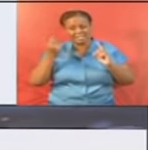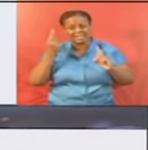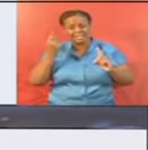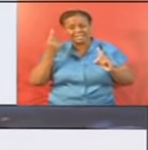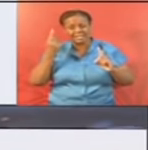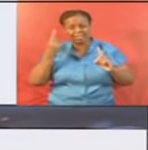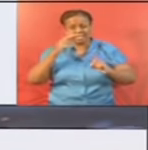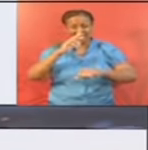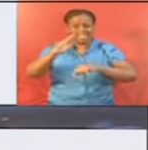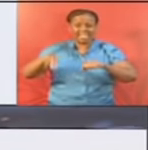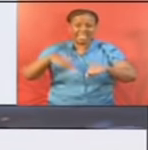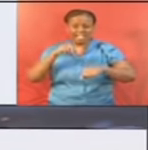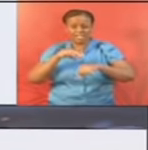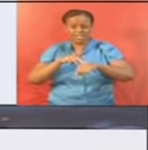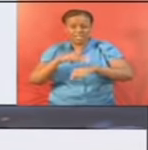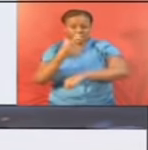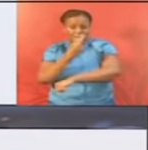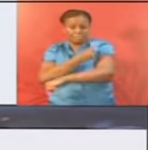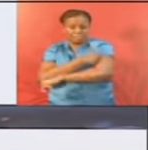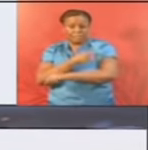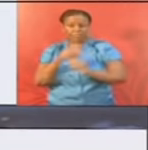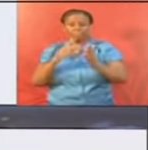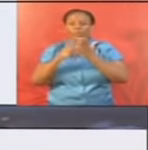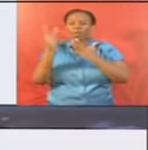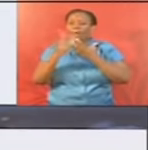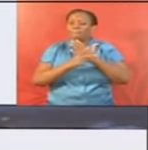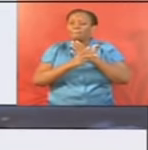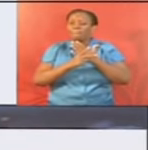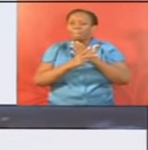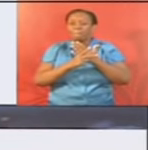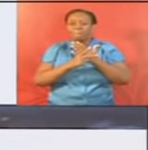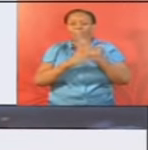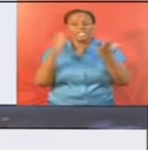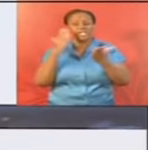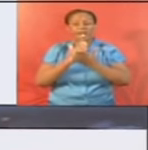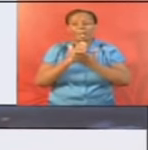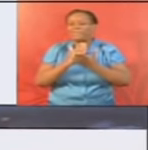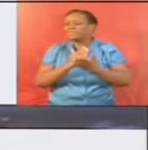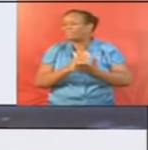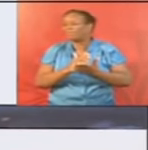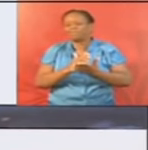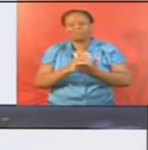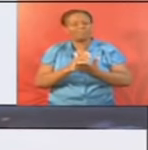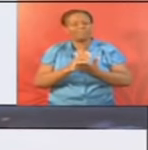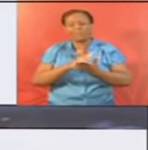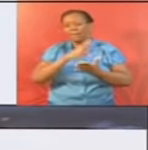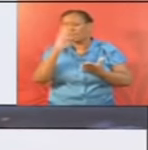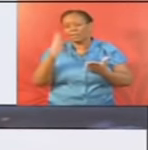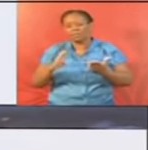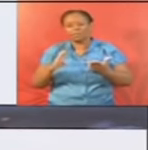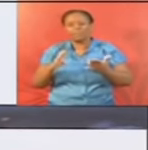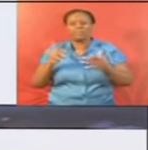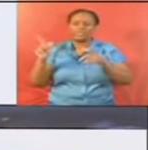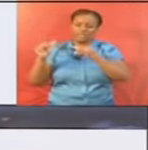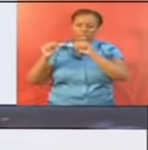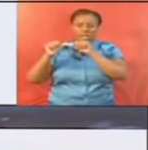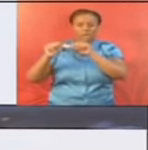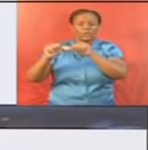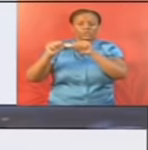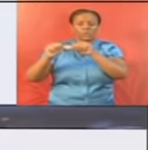was never suspended. It continues to provide protection from vaccine-preventable diseases to our most